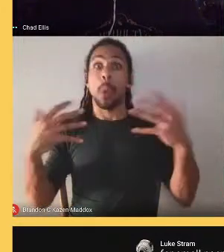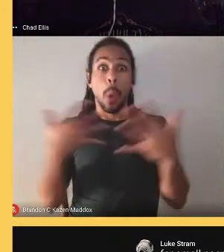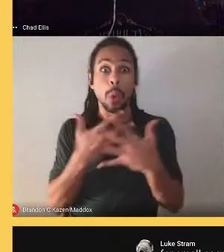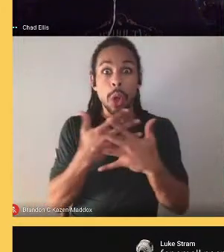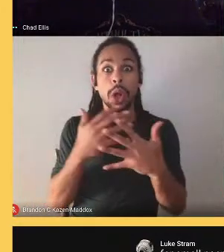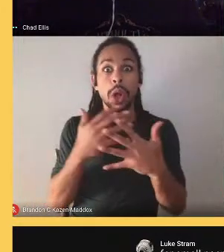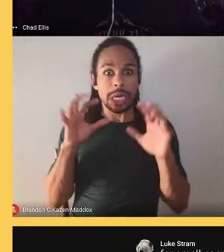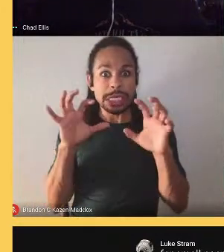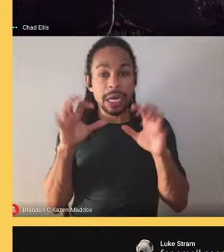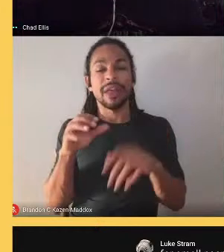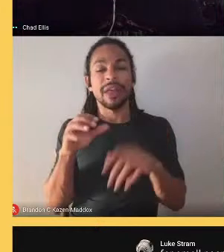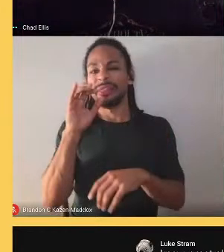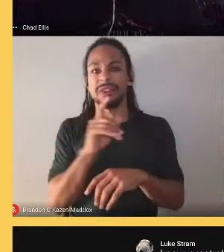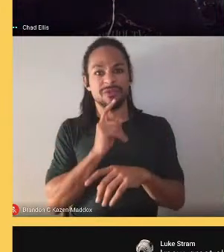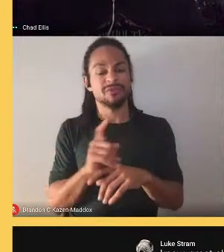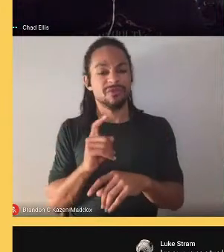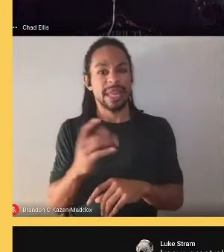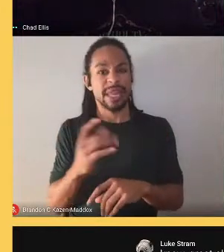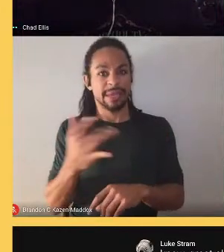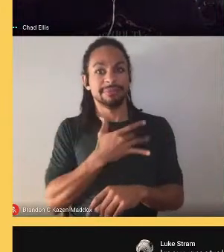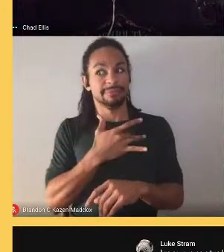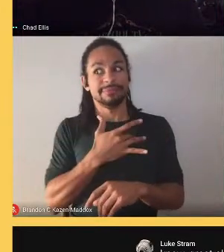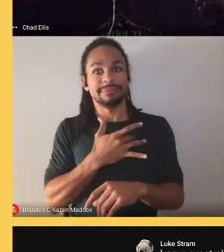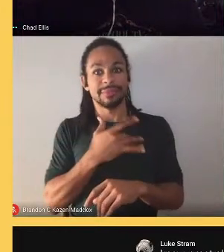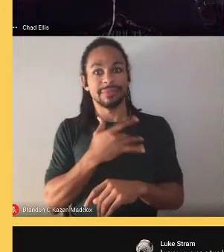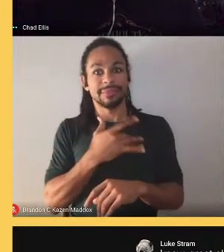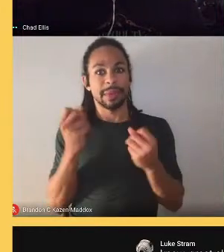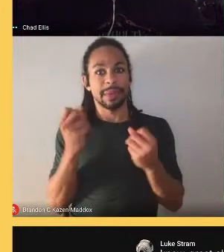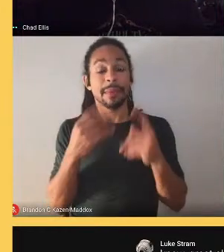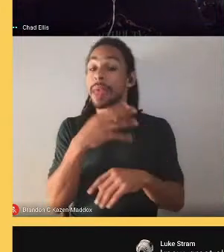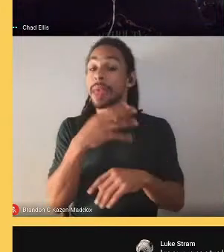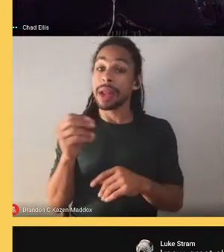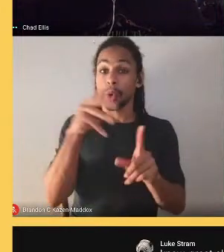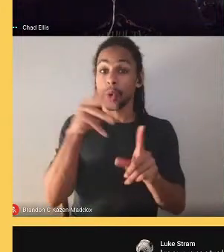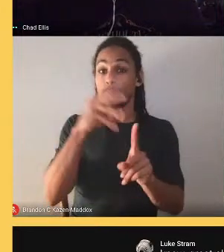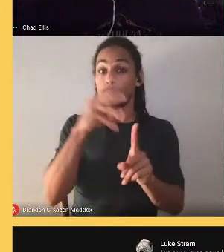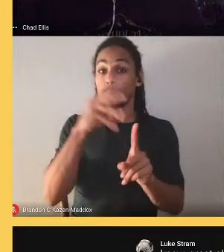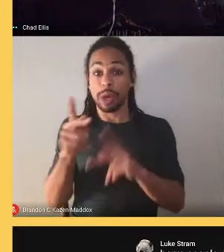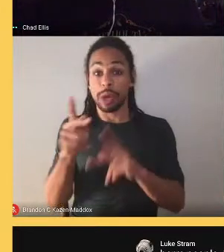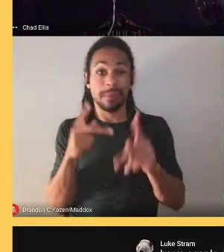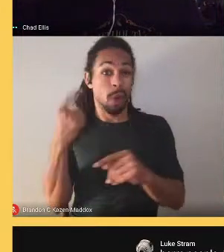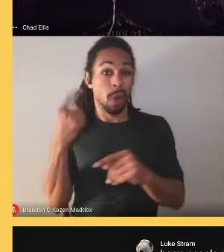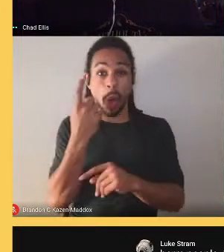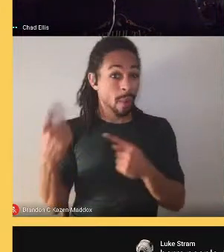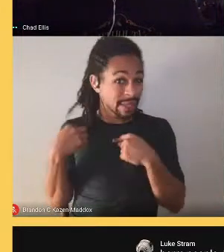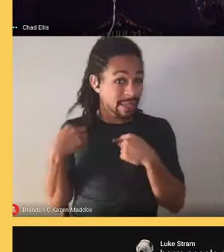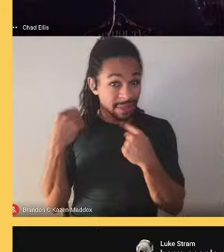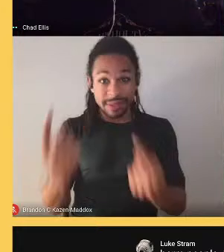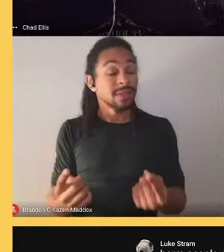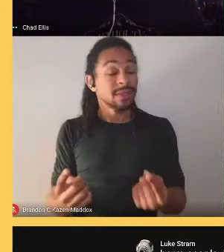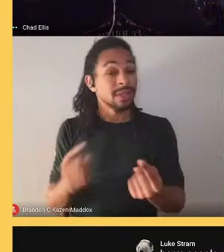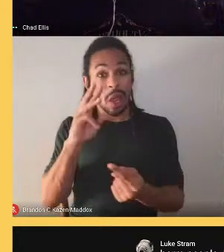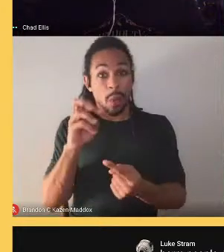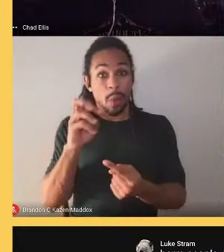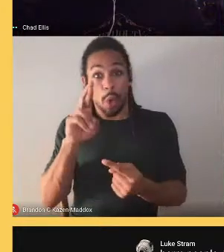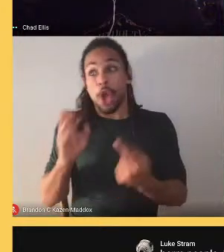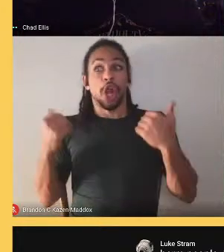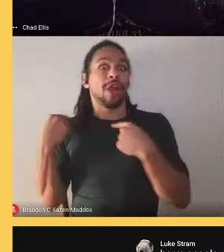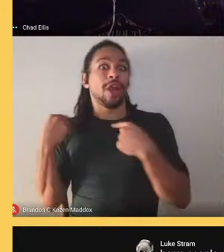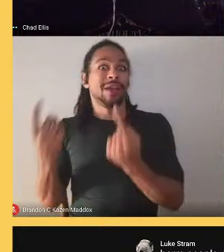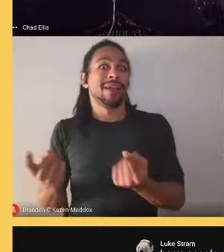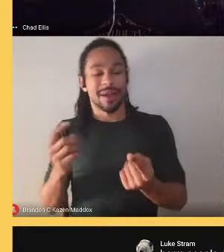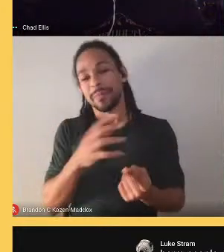know, with like kind of the queer angle. Queer people always existed. It's just, you know, we have a tendency to